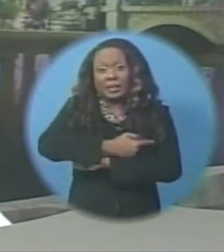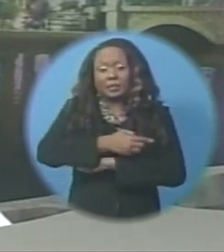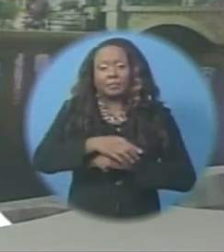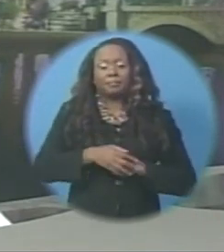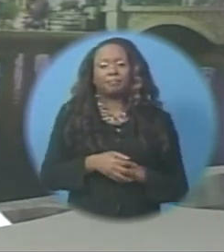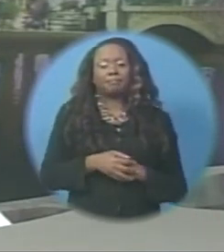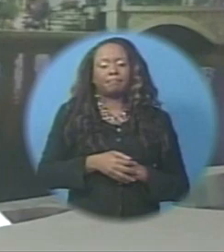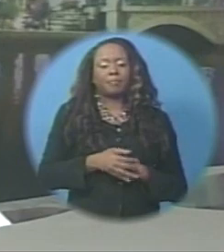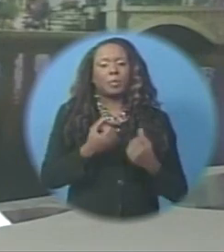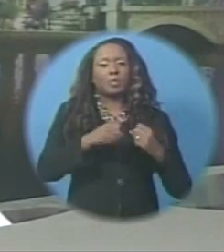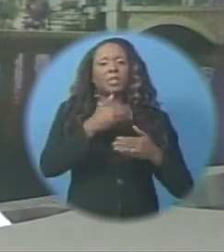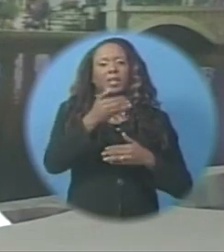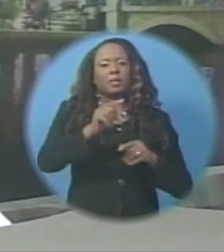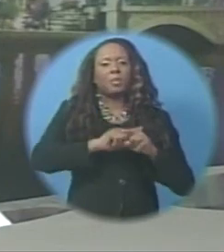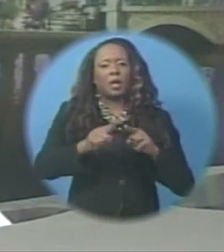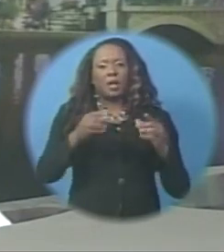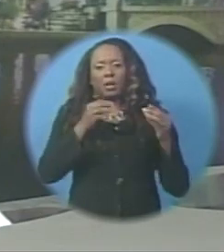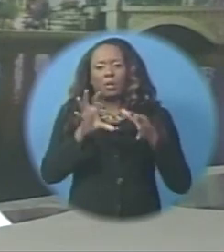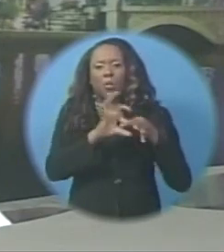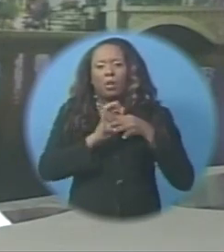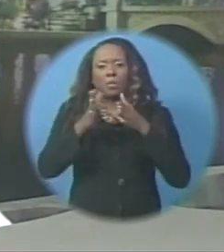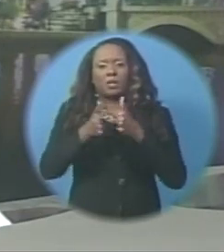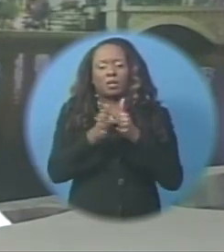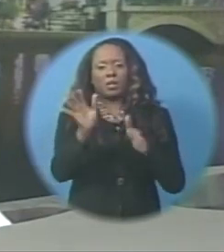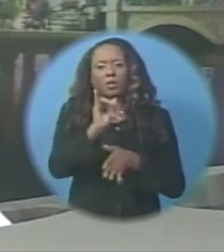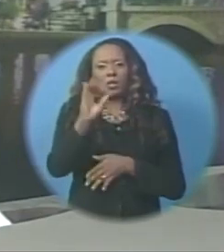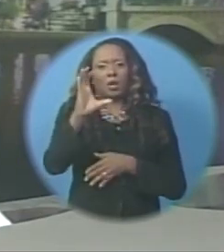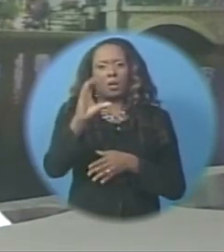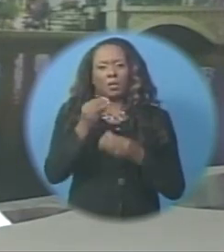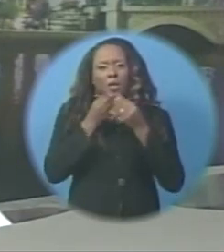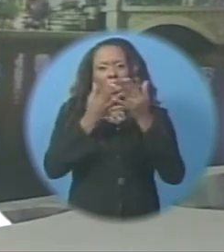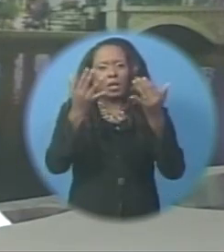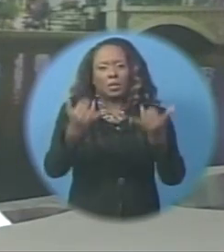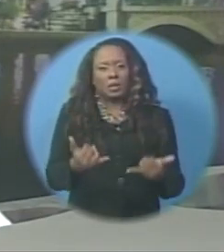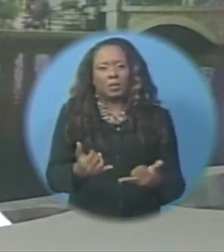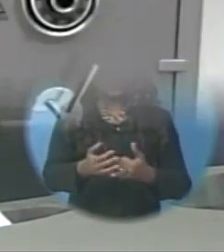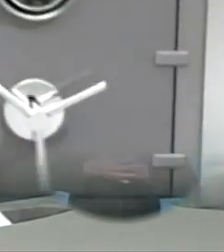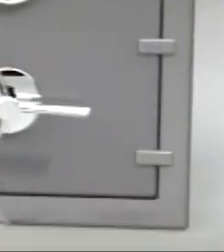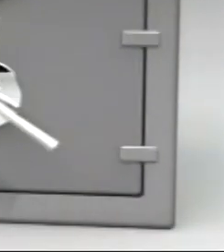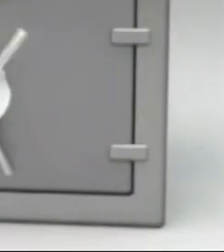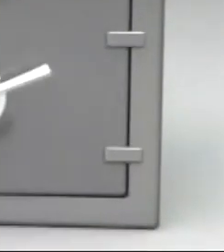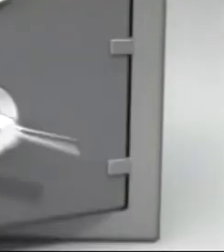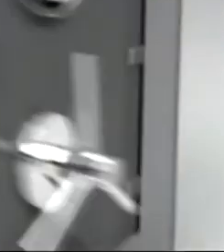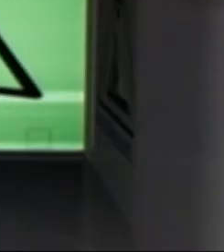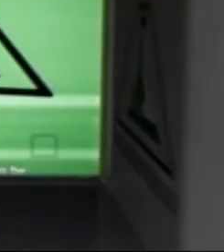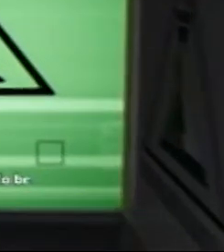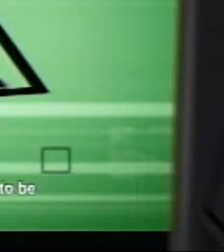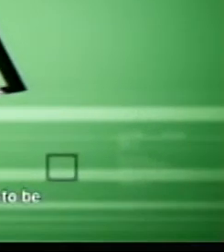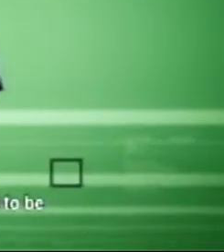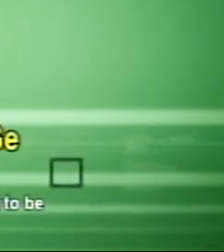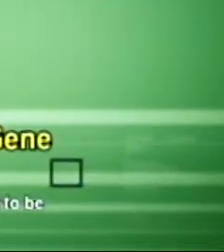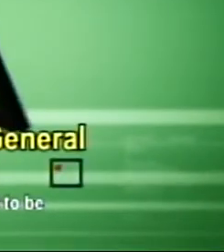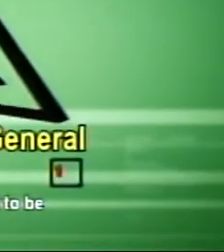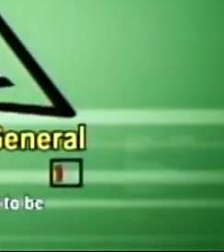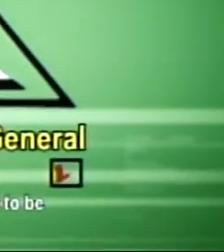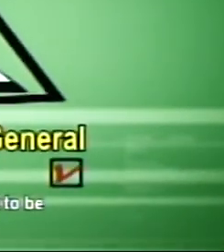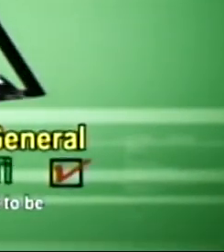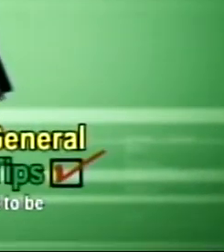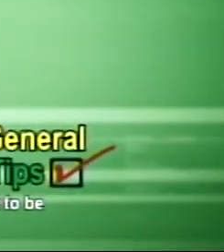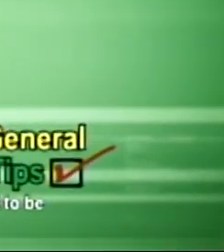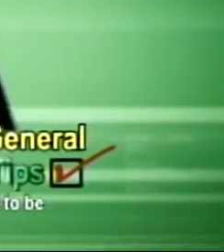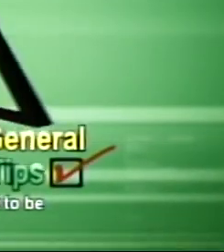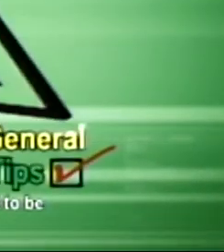but before we get there, here's a tip from Cooperators General Insurance. This tip of the day is brought to you by Cooperators